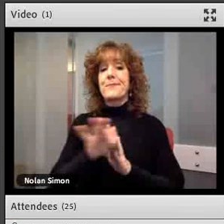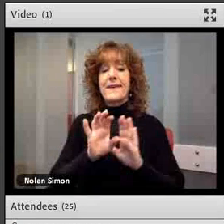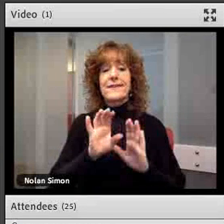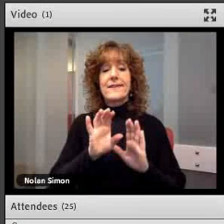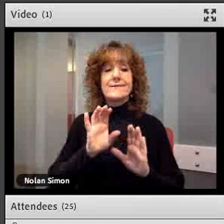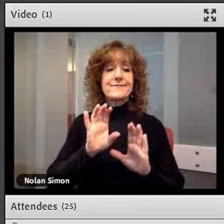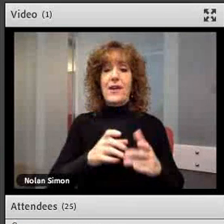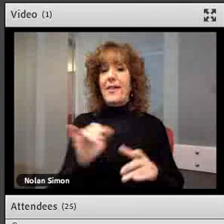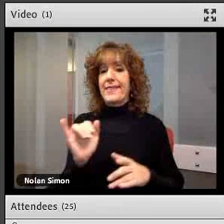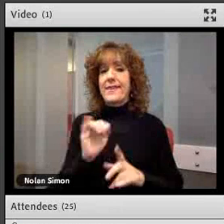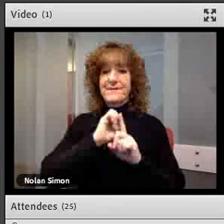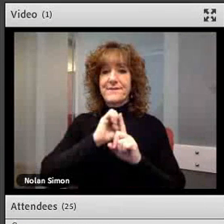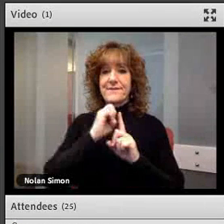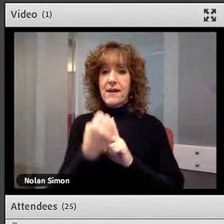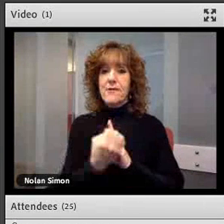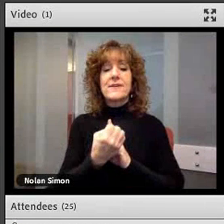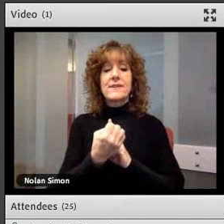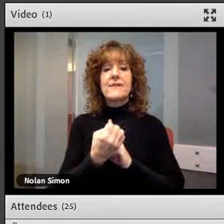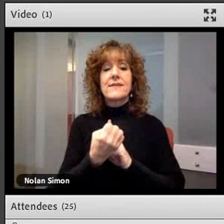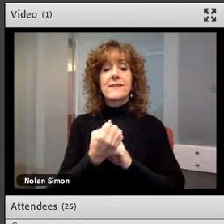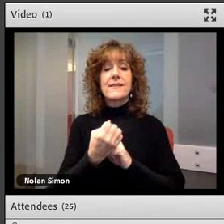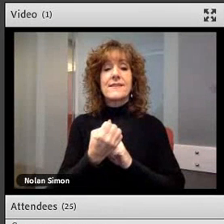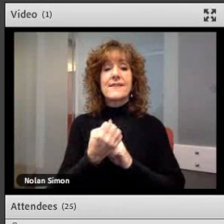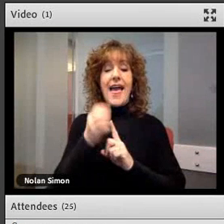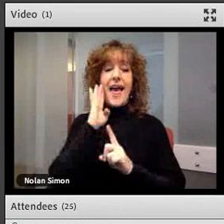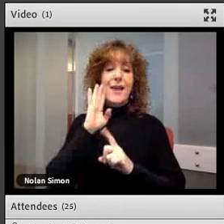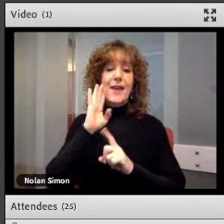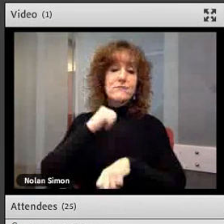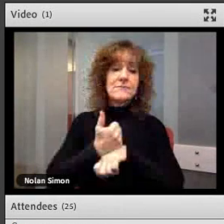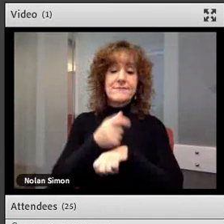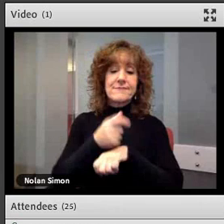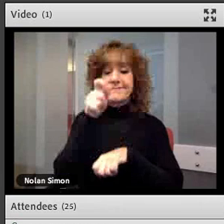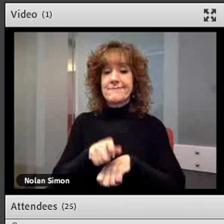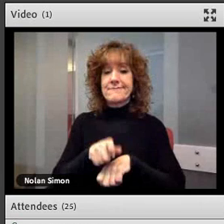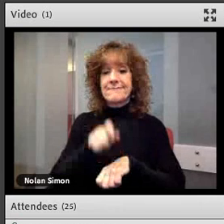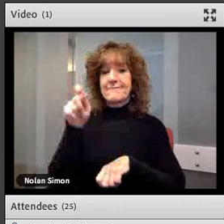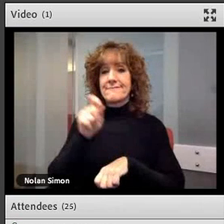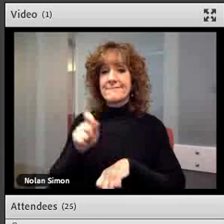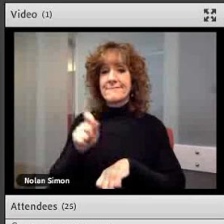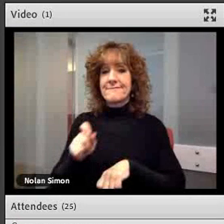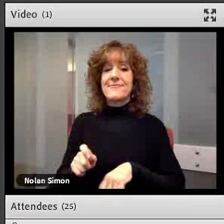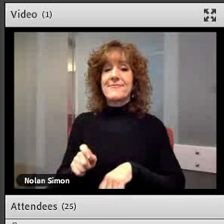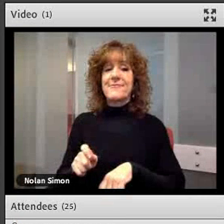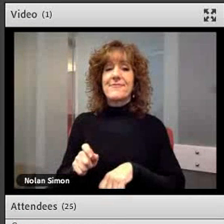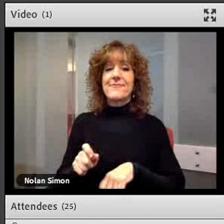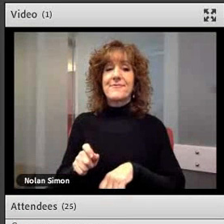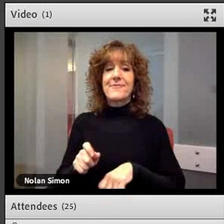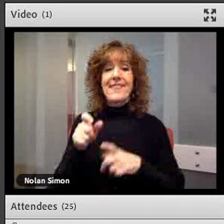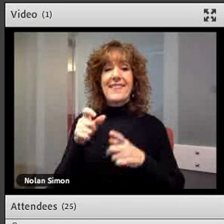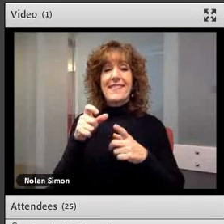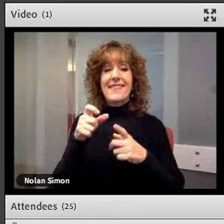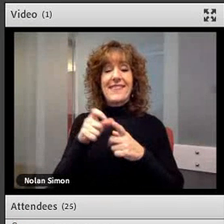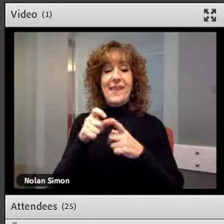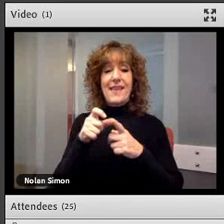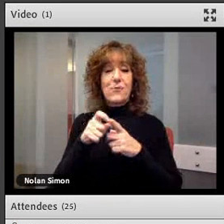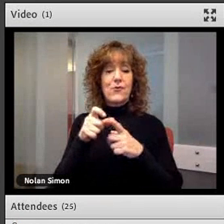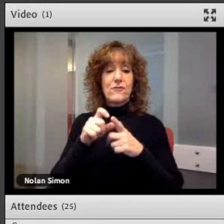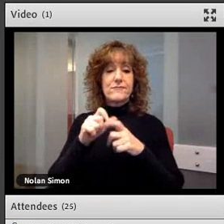environment. And it automatically builds the crossword puzzle. So here, that word wouldn't build a